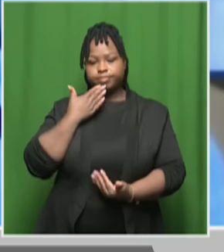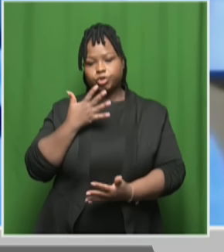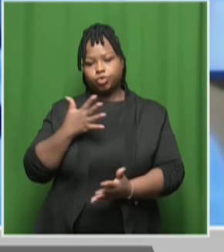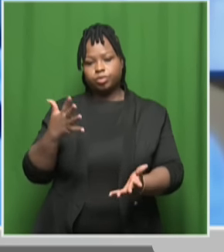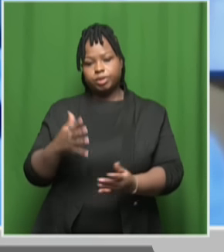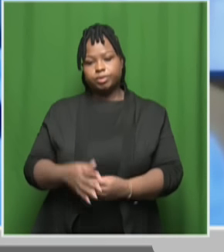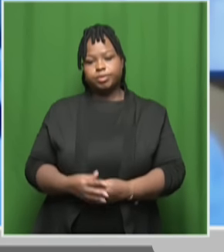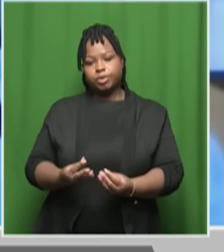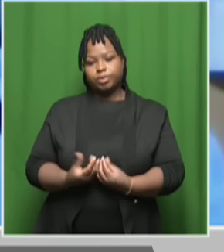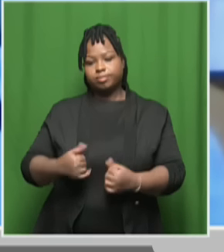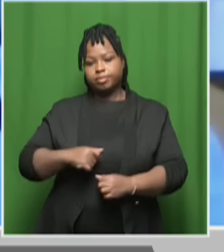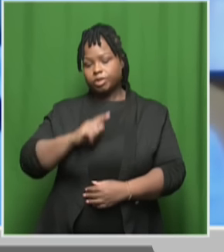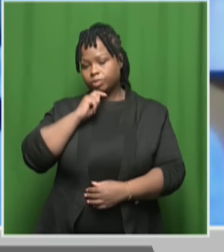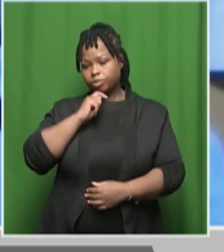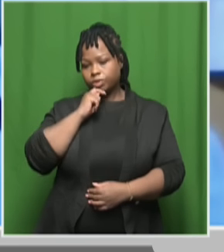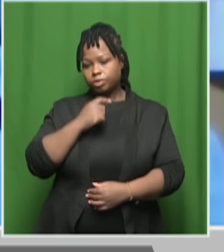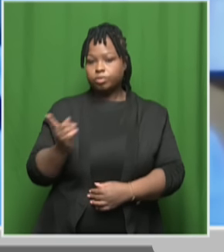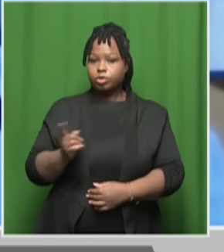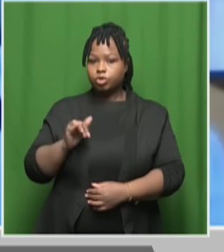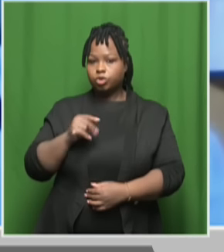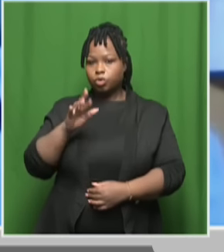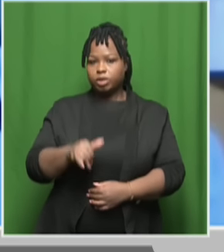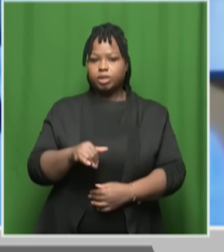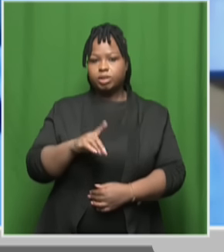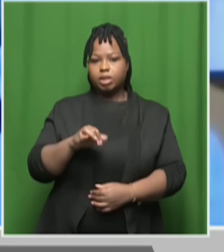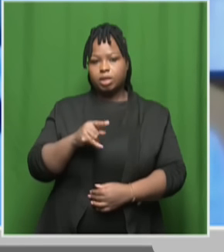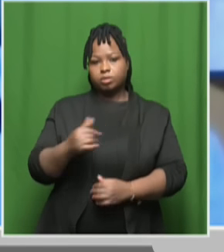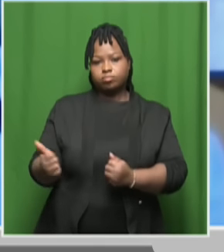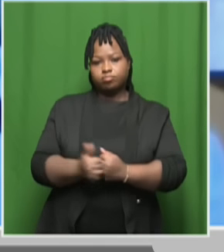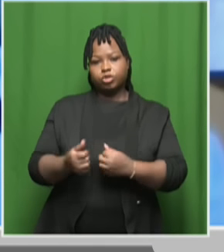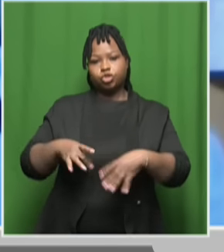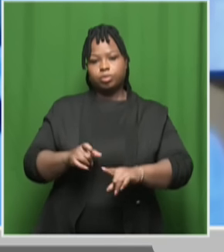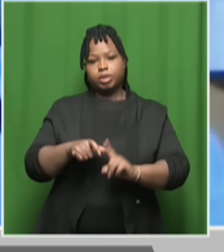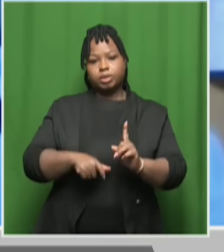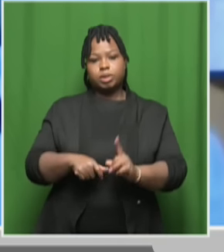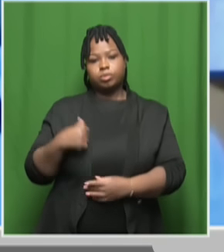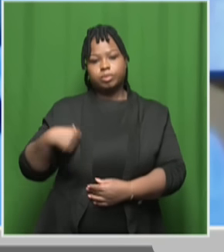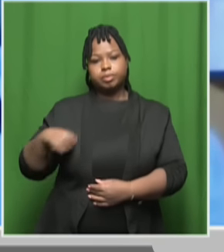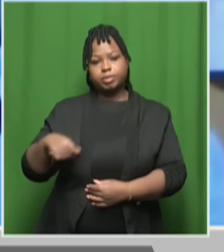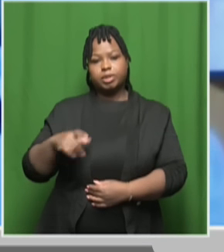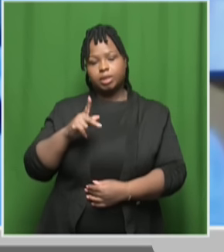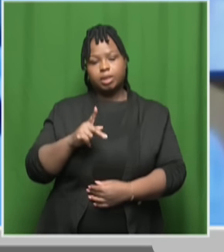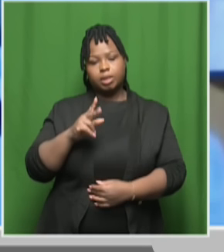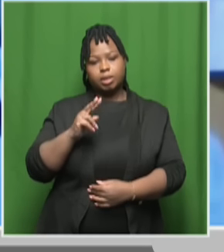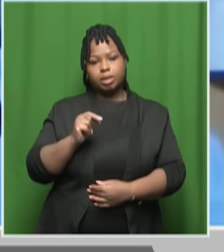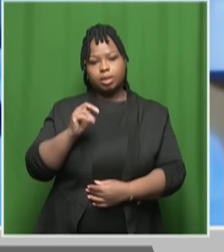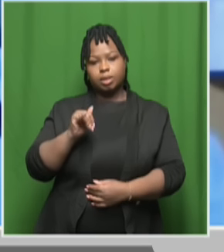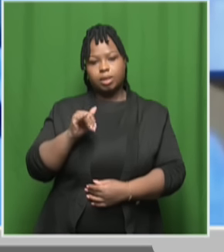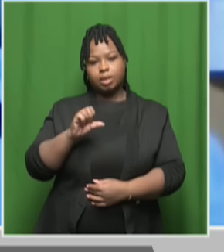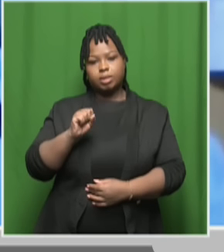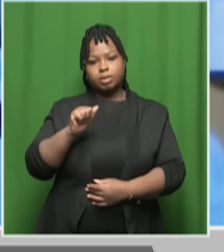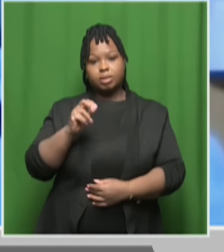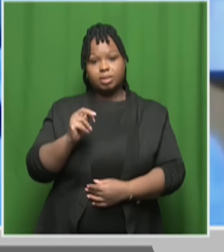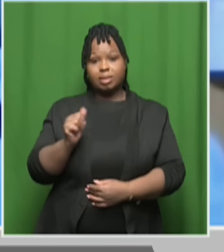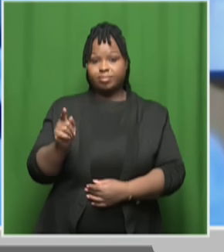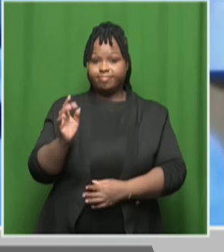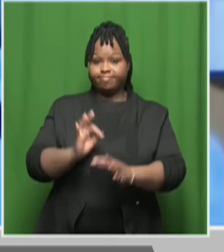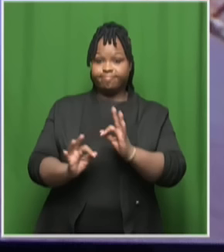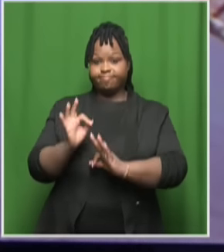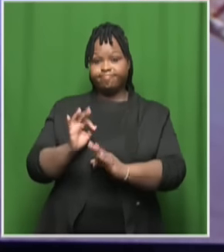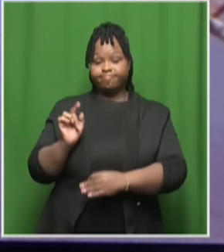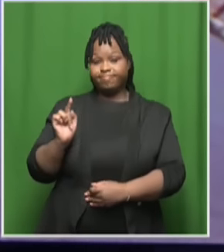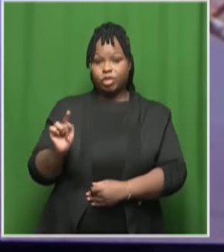for speaking to us this morning. Johnny Douglas is the co-chairperson of the Knysna Municipality Joint Operations Committee, talking to us about the